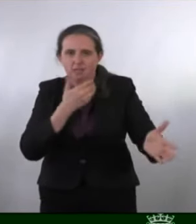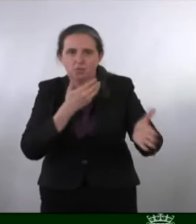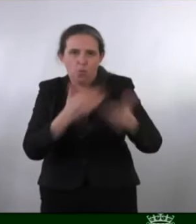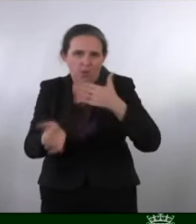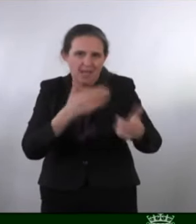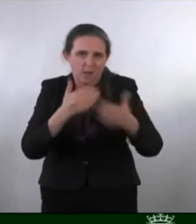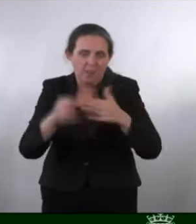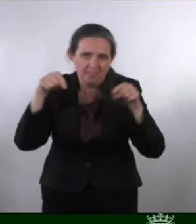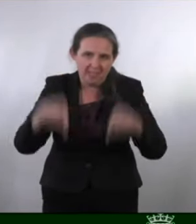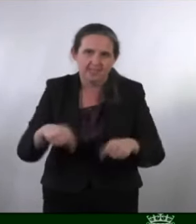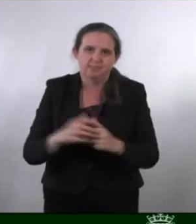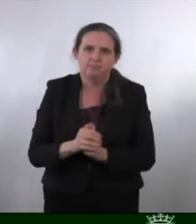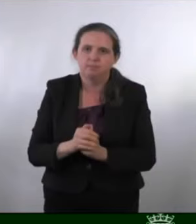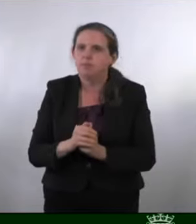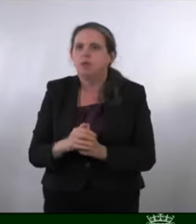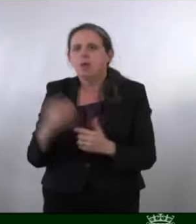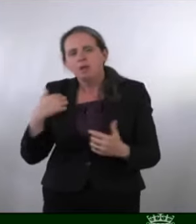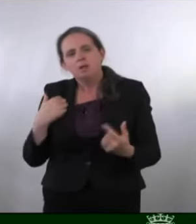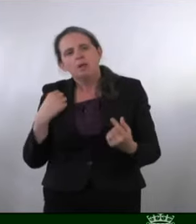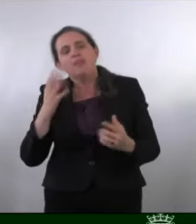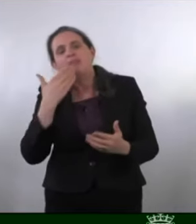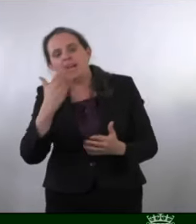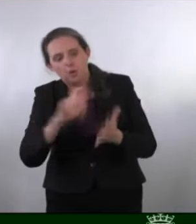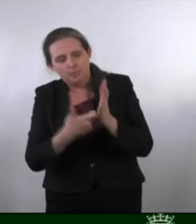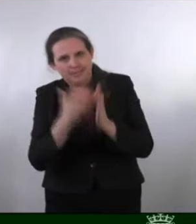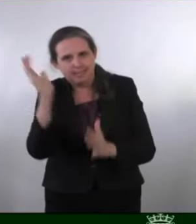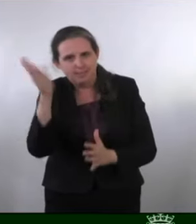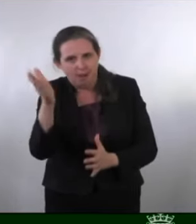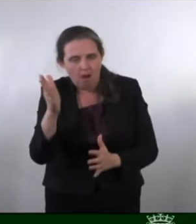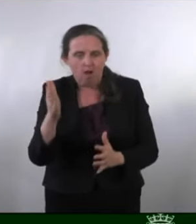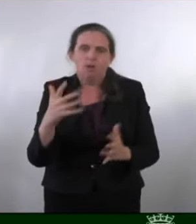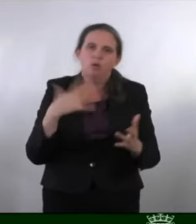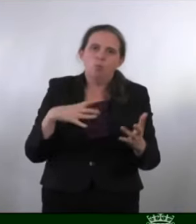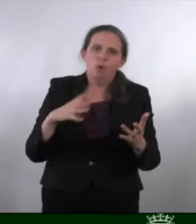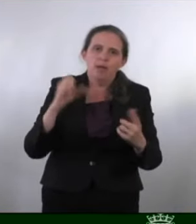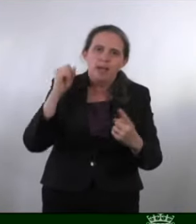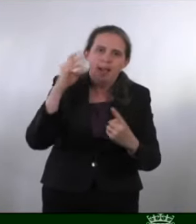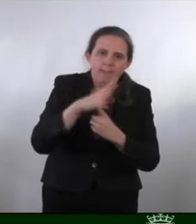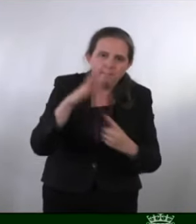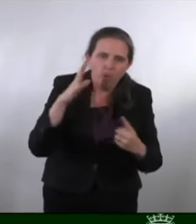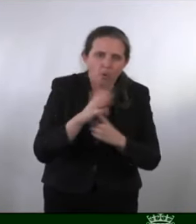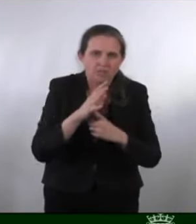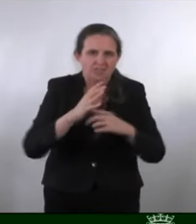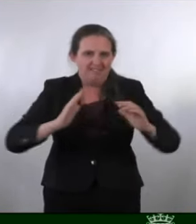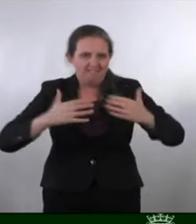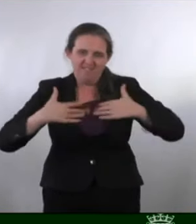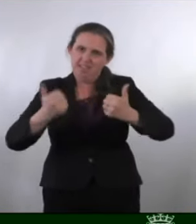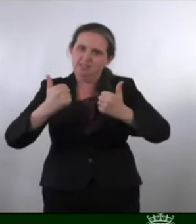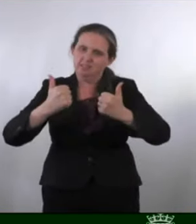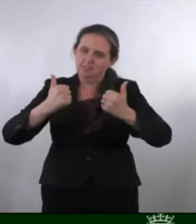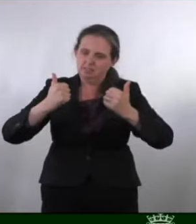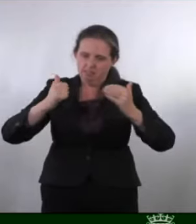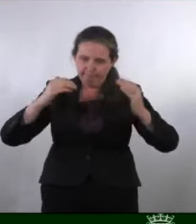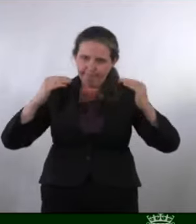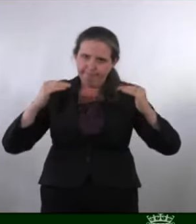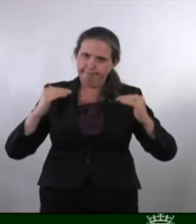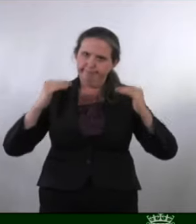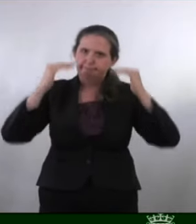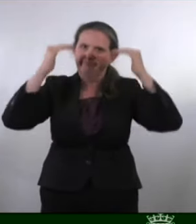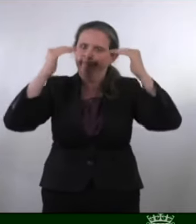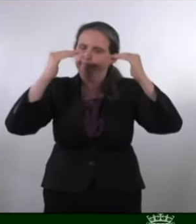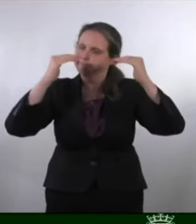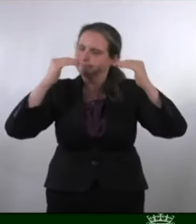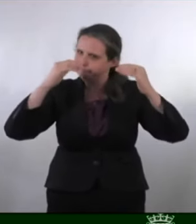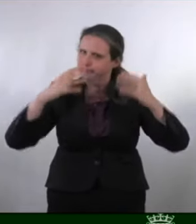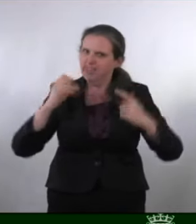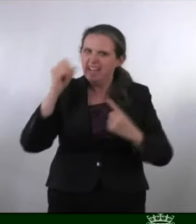important maintaining fitness levels is in terms of being able to deal with the illness, could the Secretary of